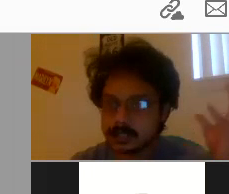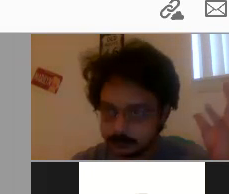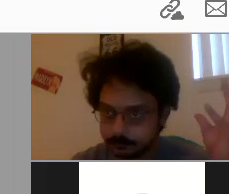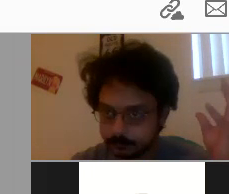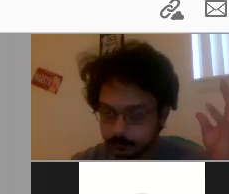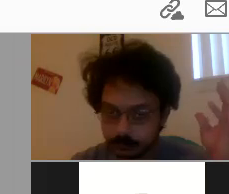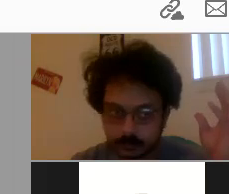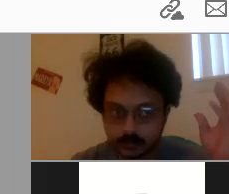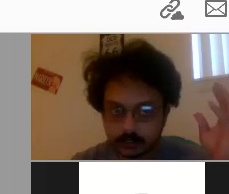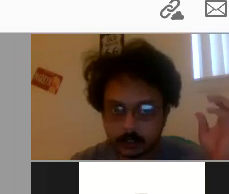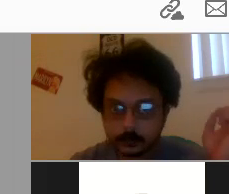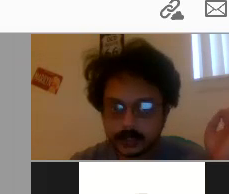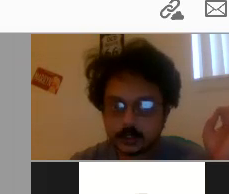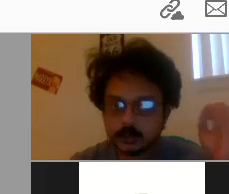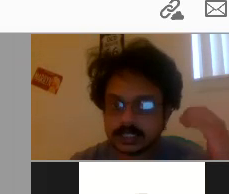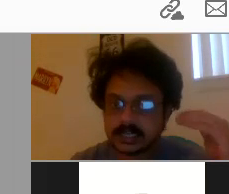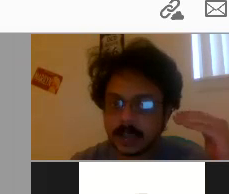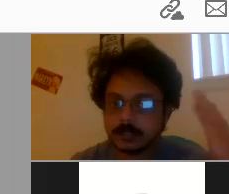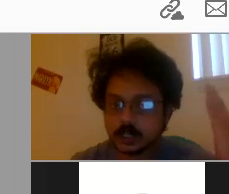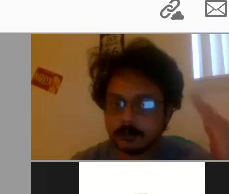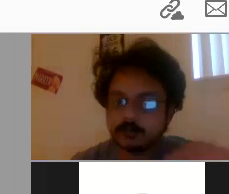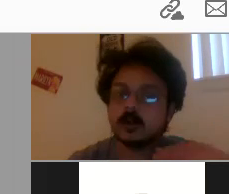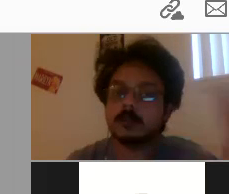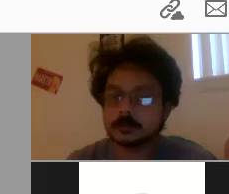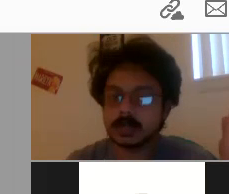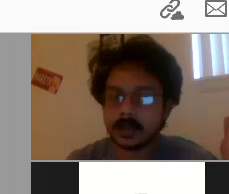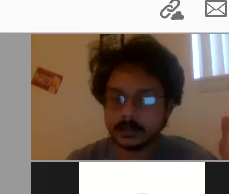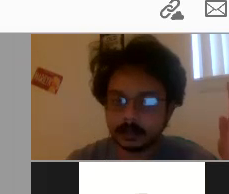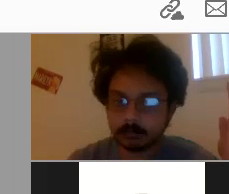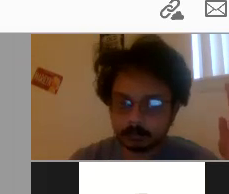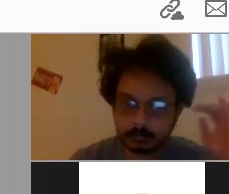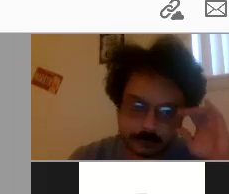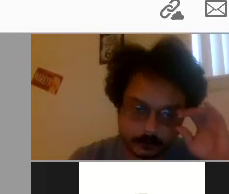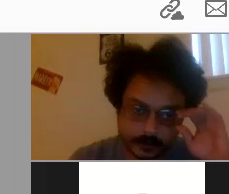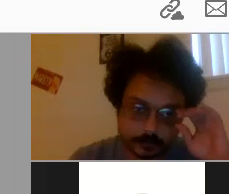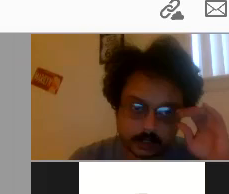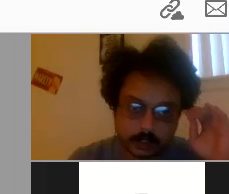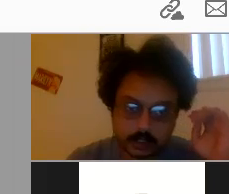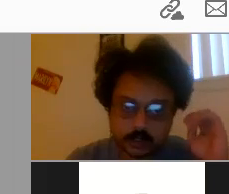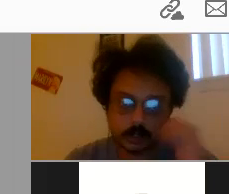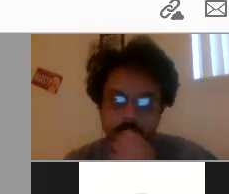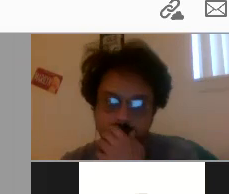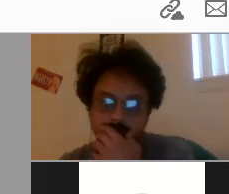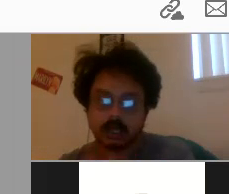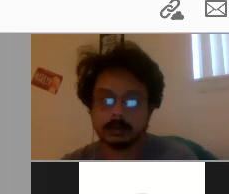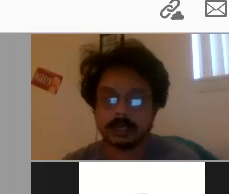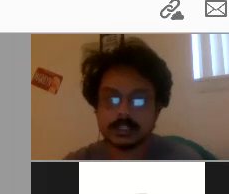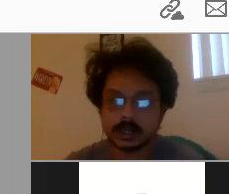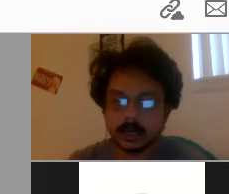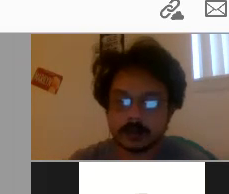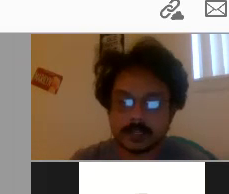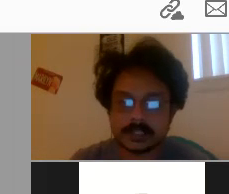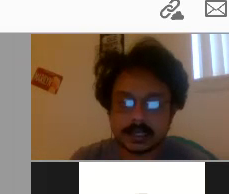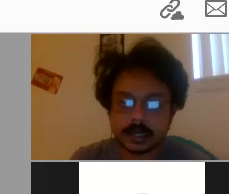constant c. Right, so c times g of n will always be higher than f of n. So